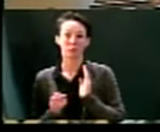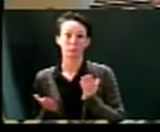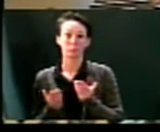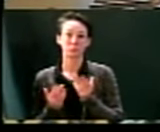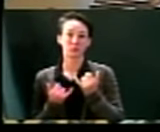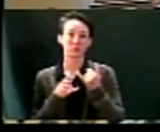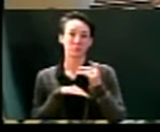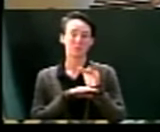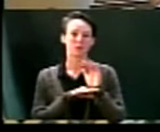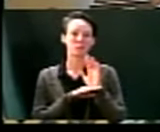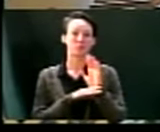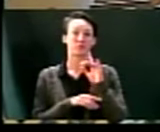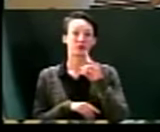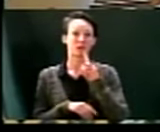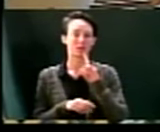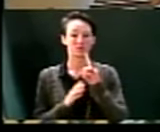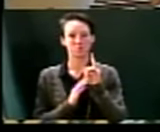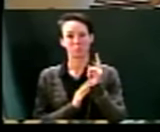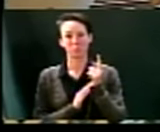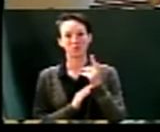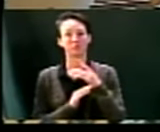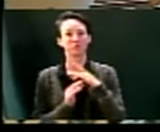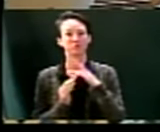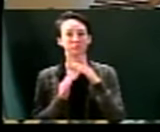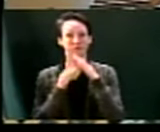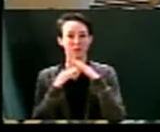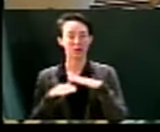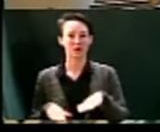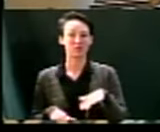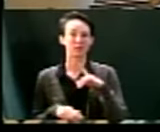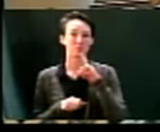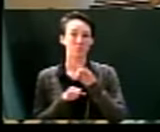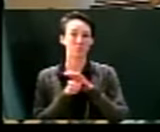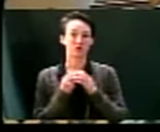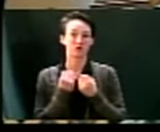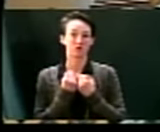of silence and pledge of allegiance will be led by Ms. Horn.